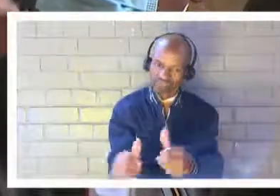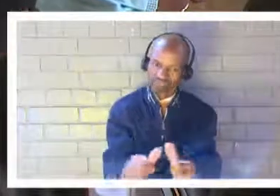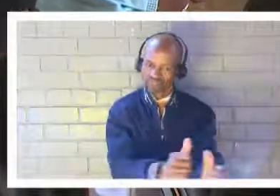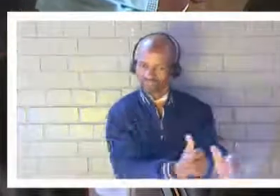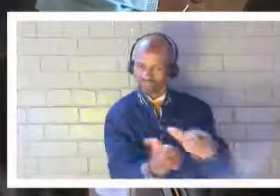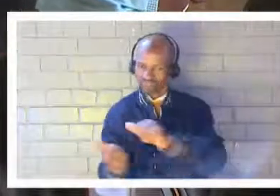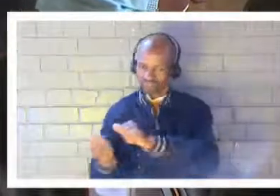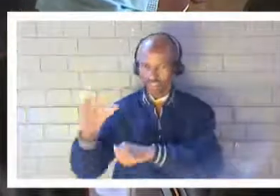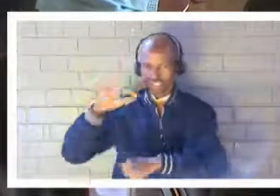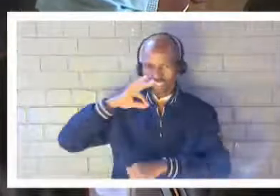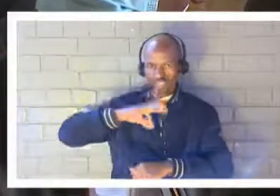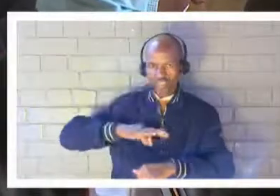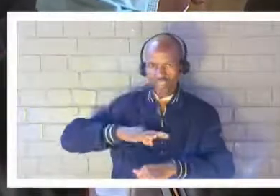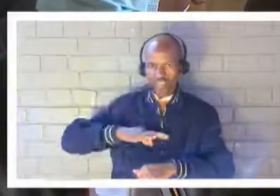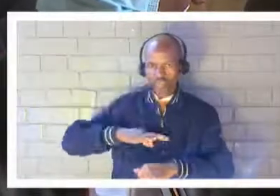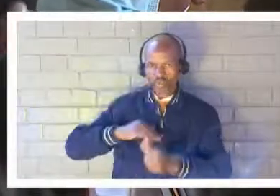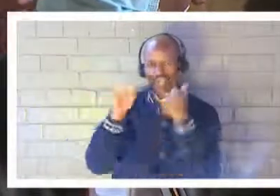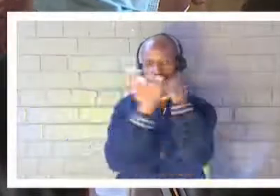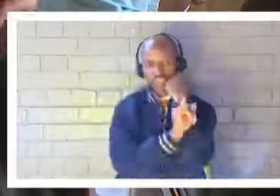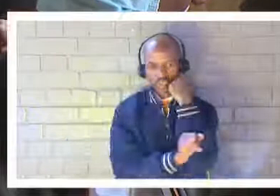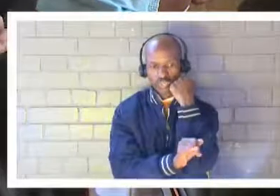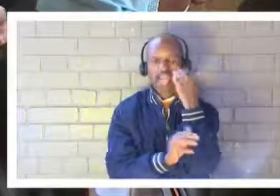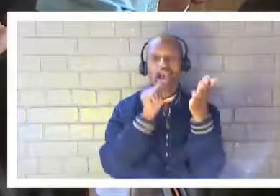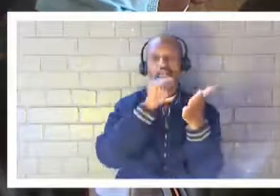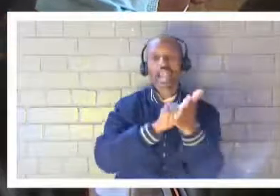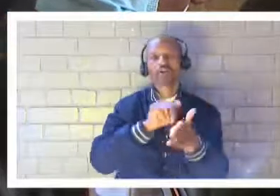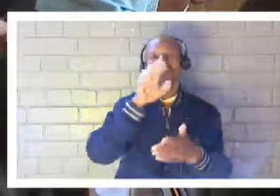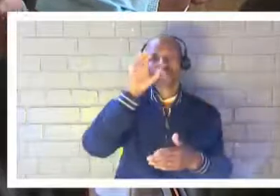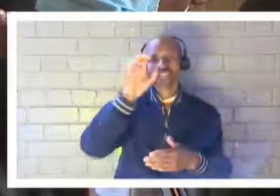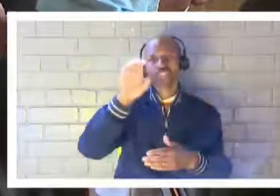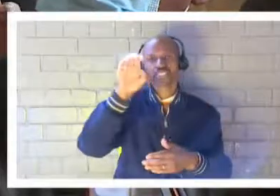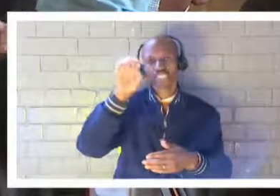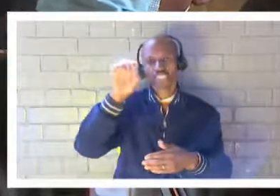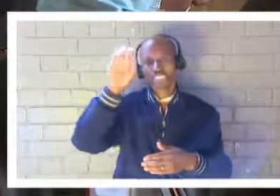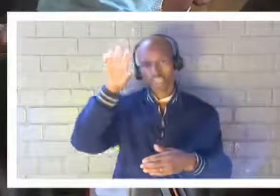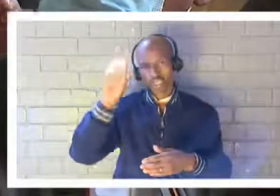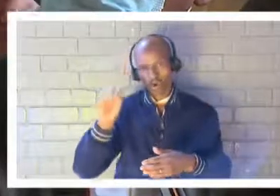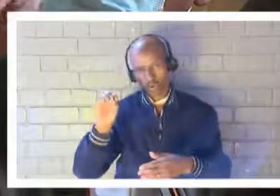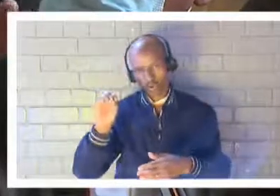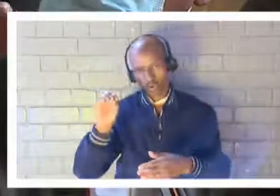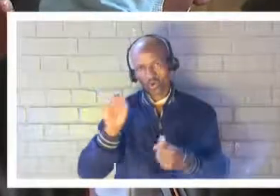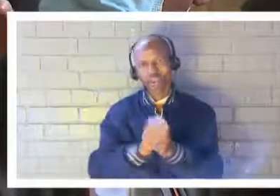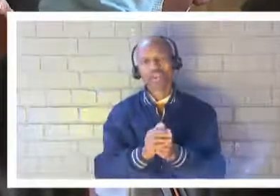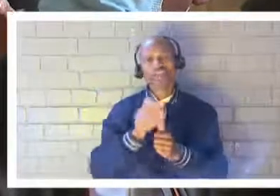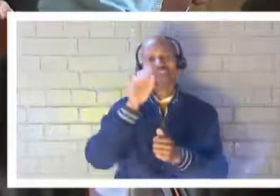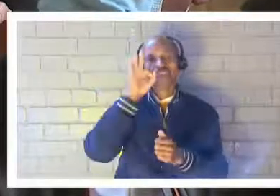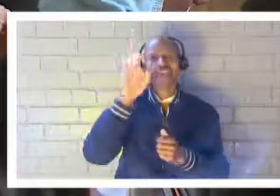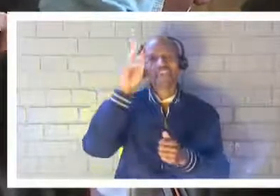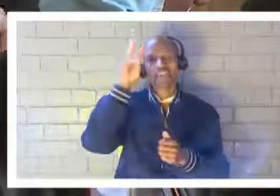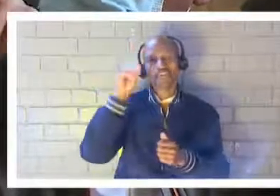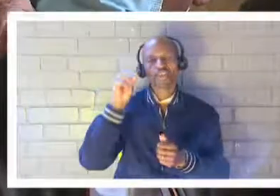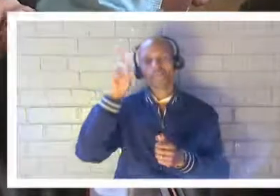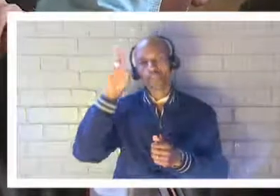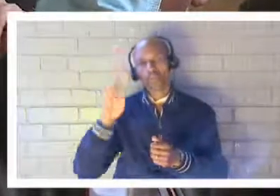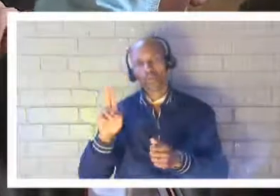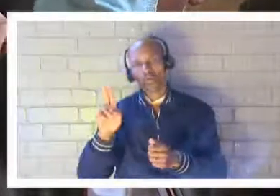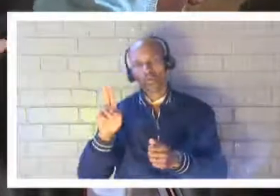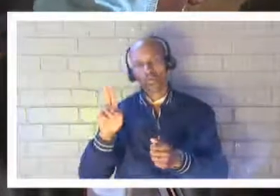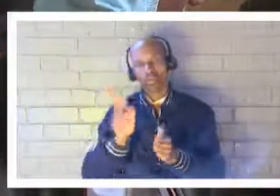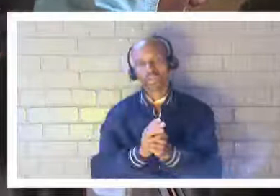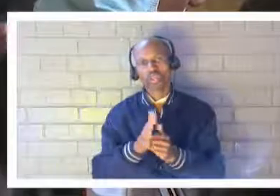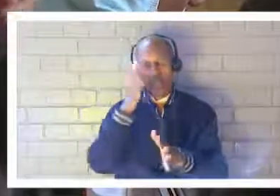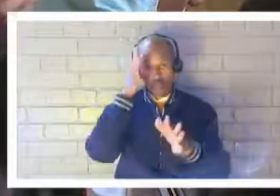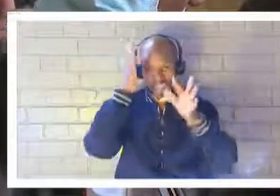the institution. Let the CEO, the management team, the FMU